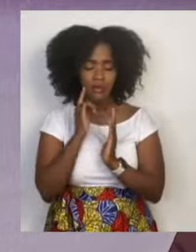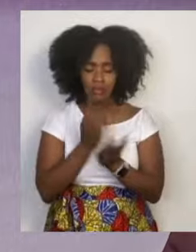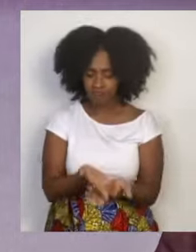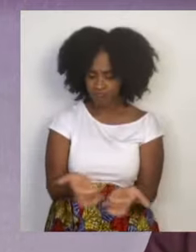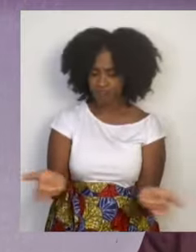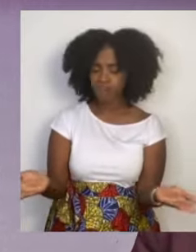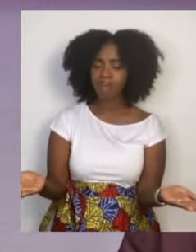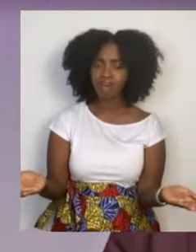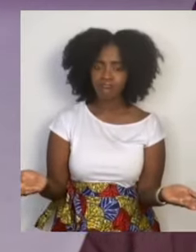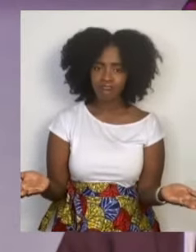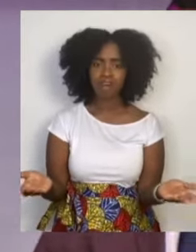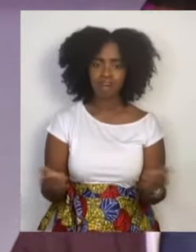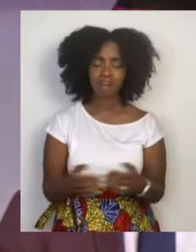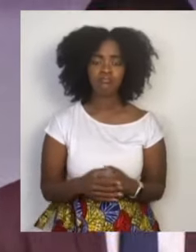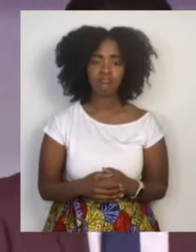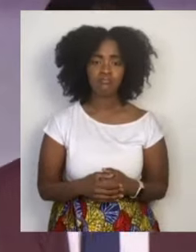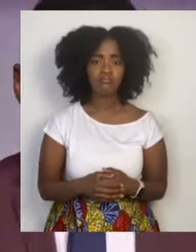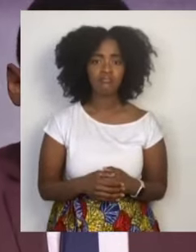Pastor Steve